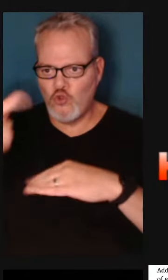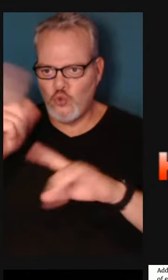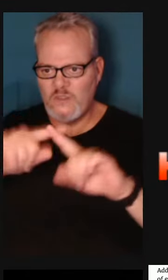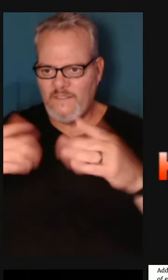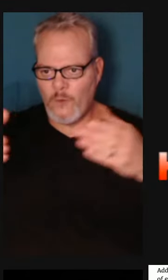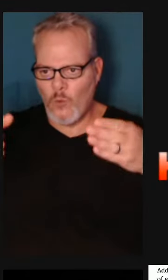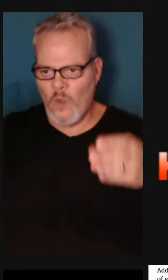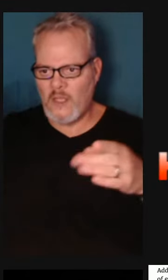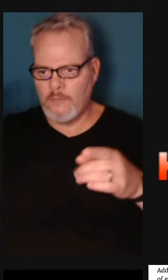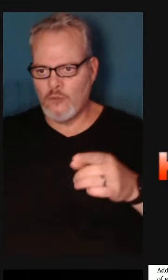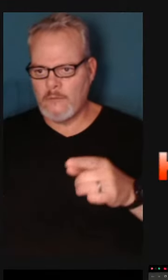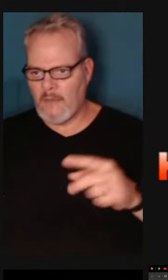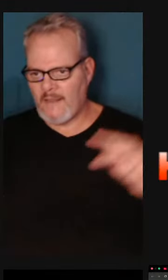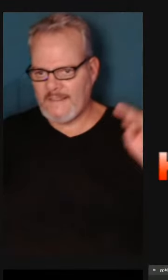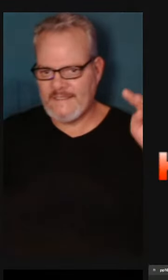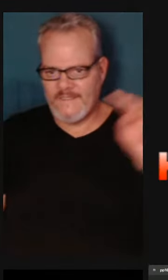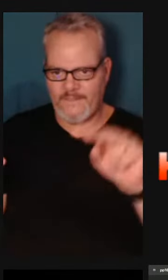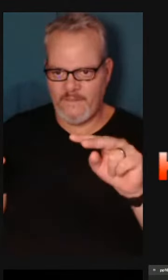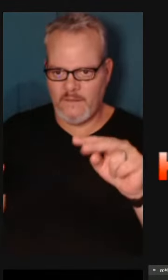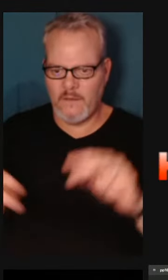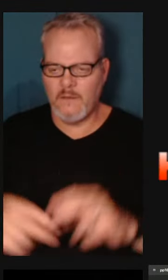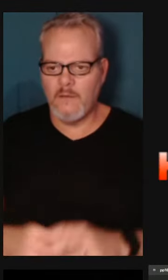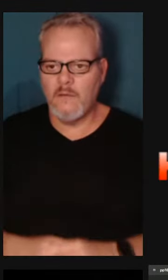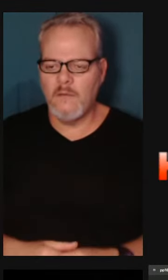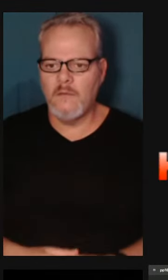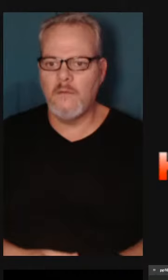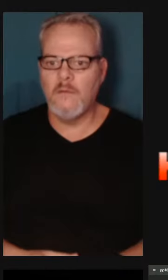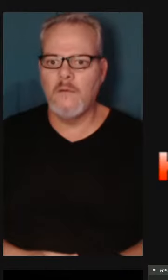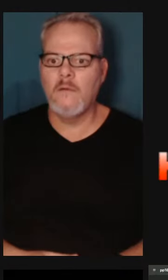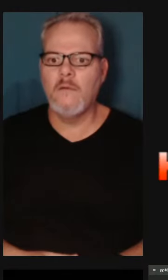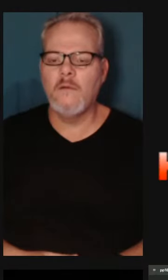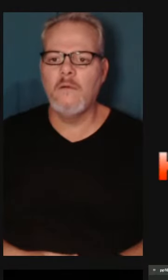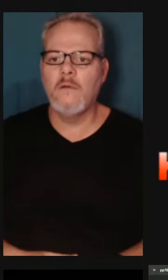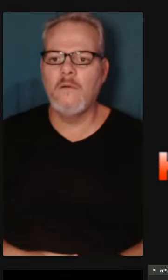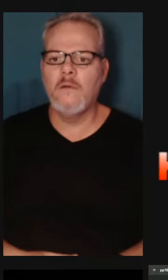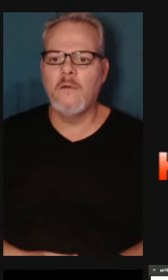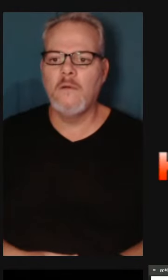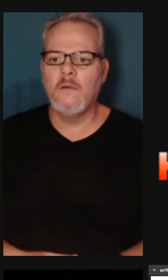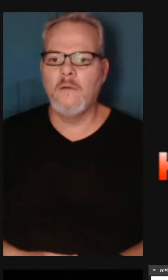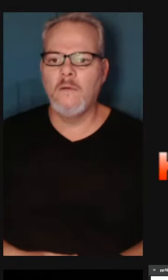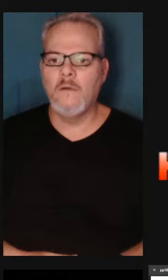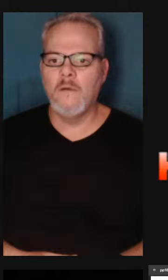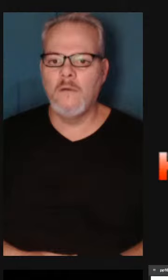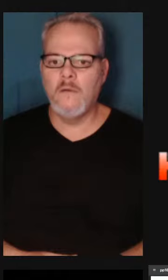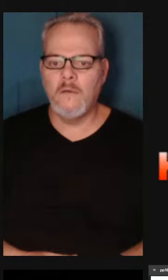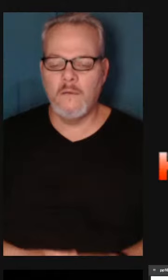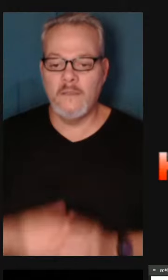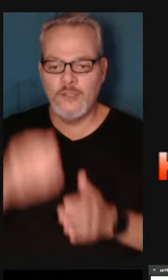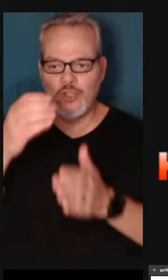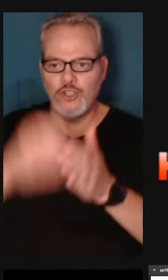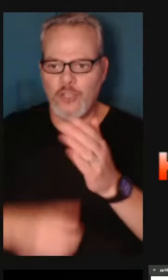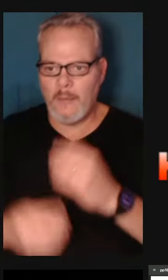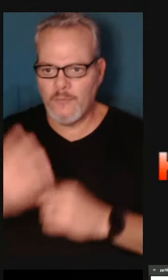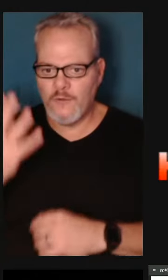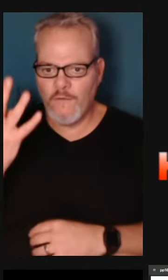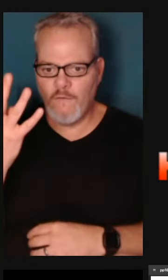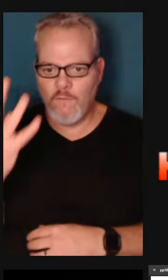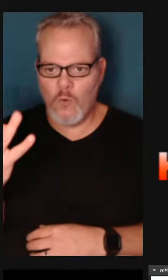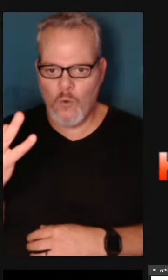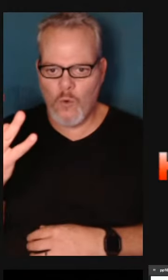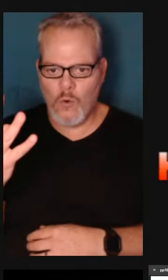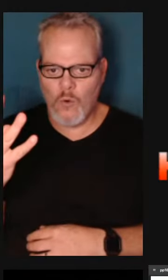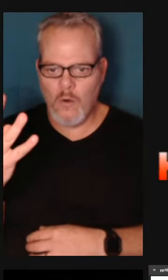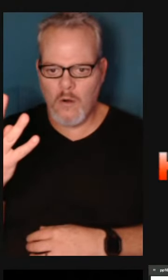so I'm going to turn to this professional paper, 1801. So this is chapter 4, paper